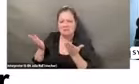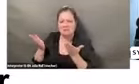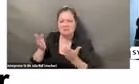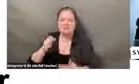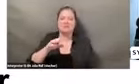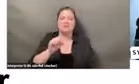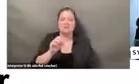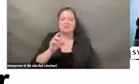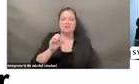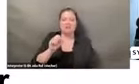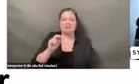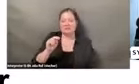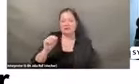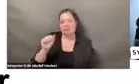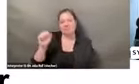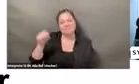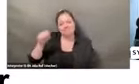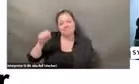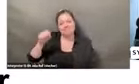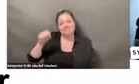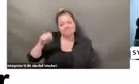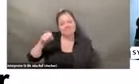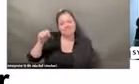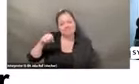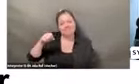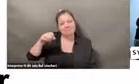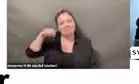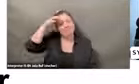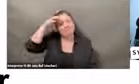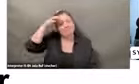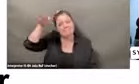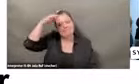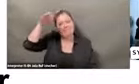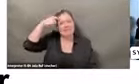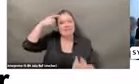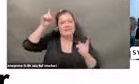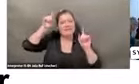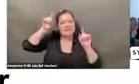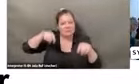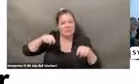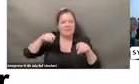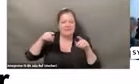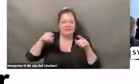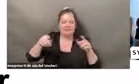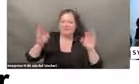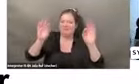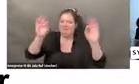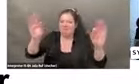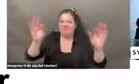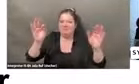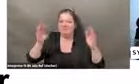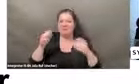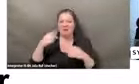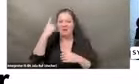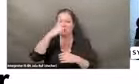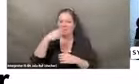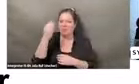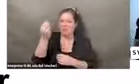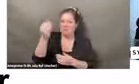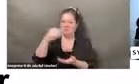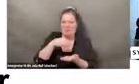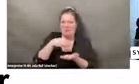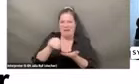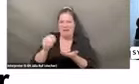Yes, I agree with you. That would be kind of the ultimate fantastic world, but who would pay for that? That would be impossible, I